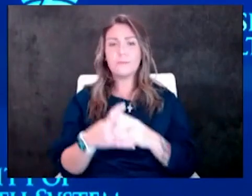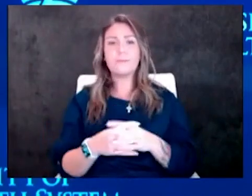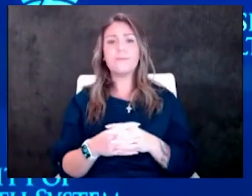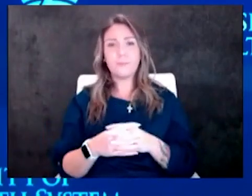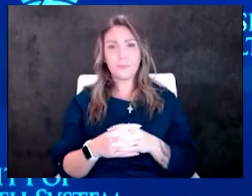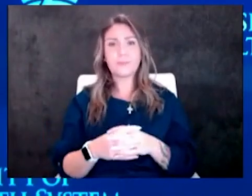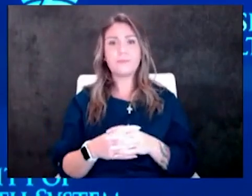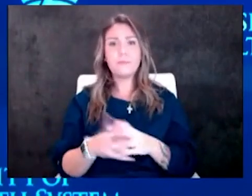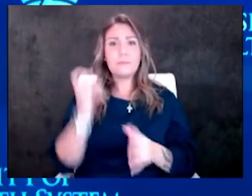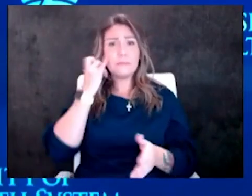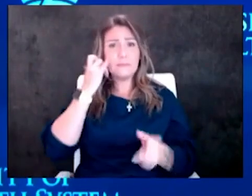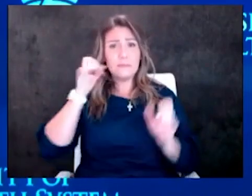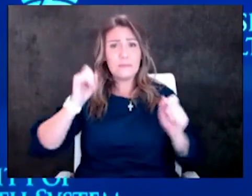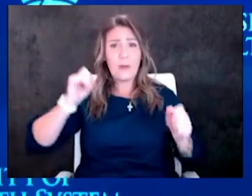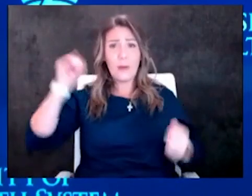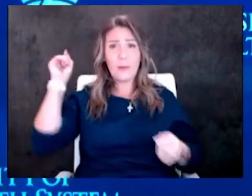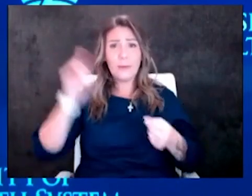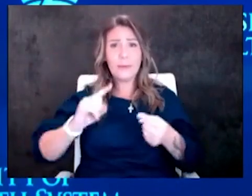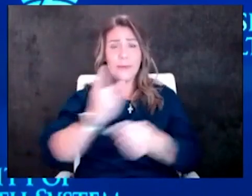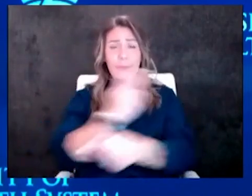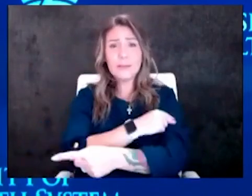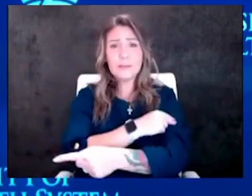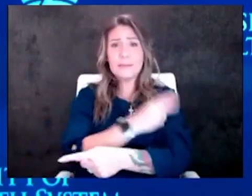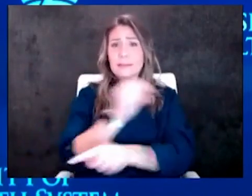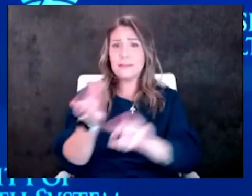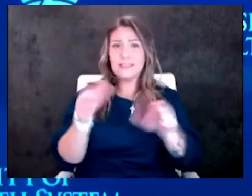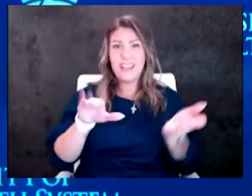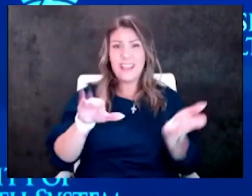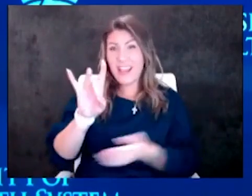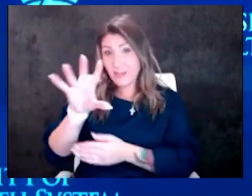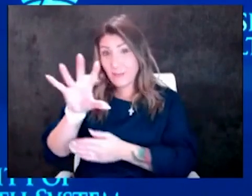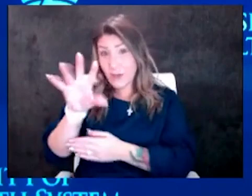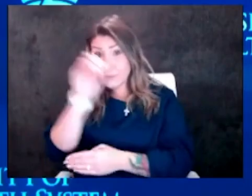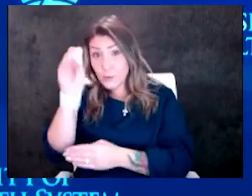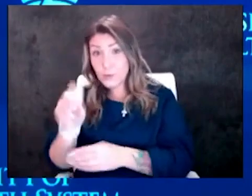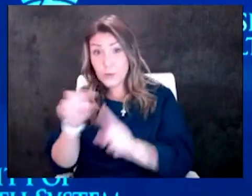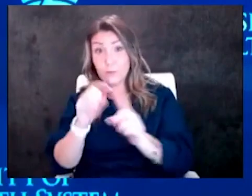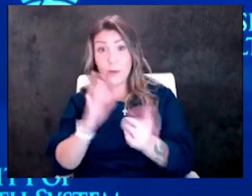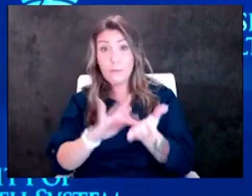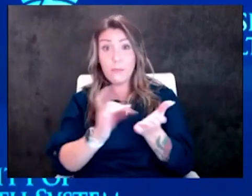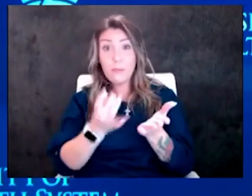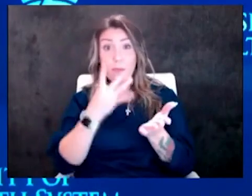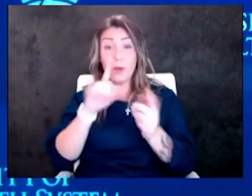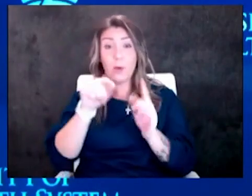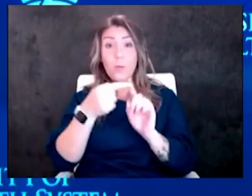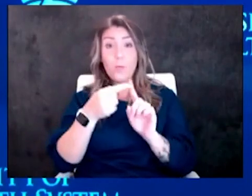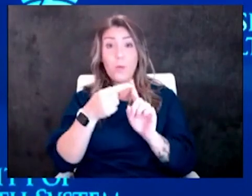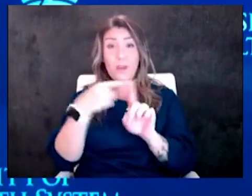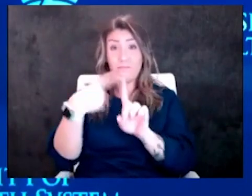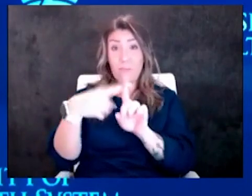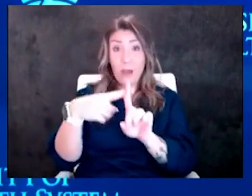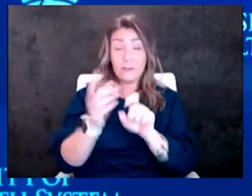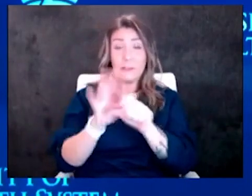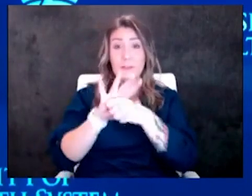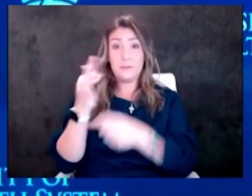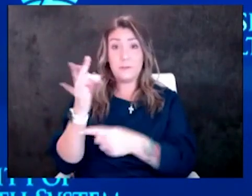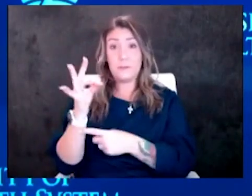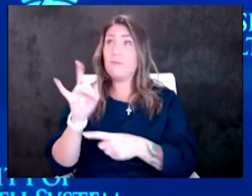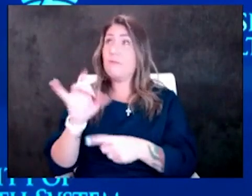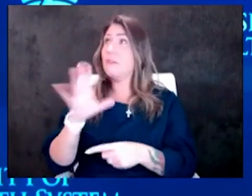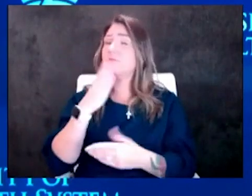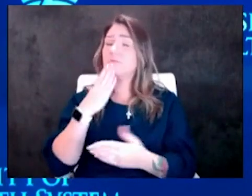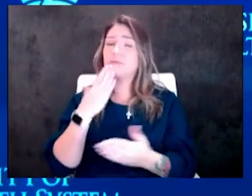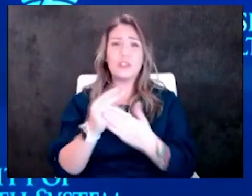reduce hospitalization and death by 85% by taking a pill once you're positive for COVID, I think that's really good news. Actually, I think it's a game